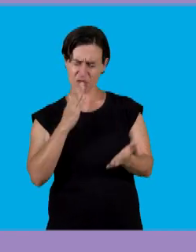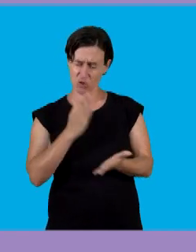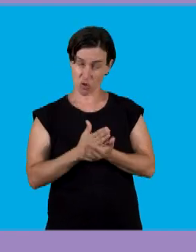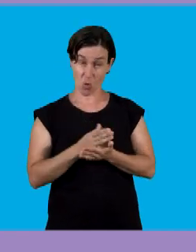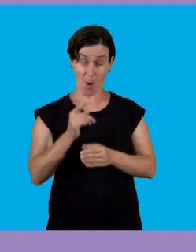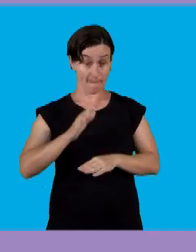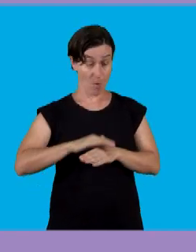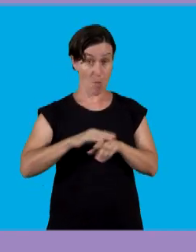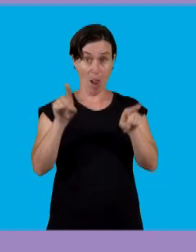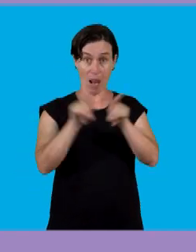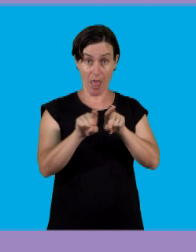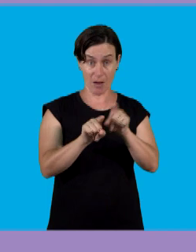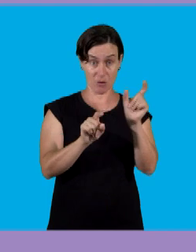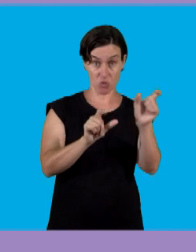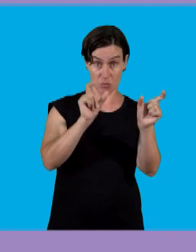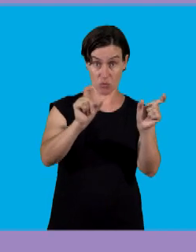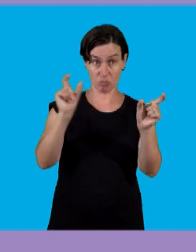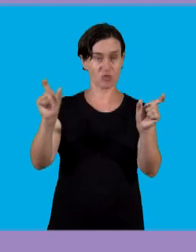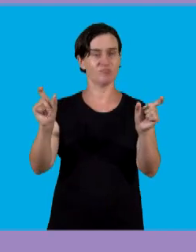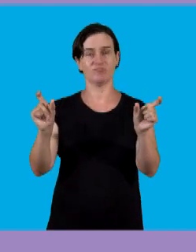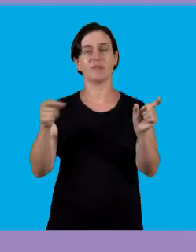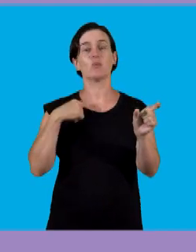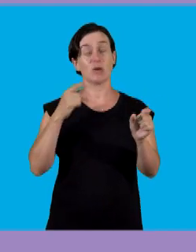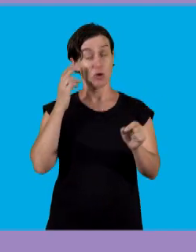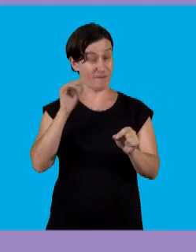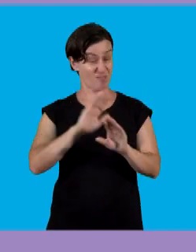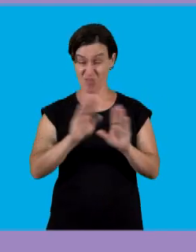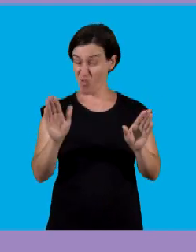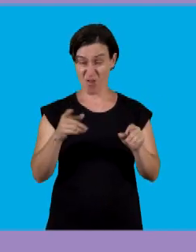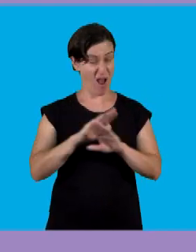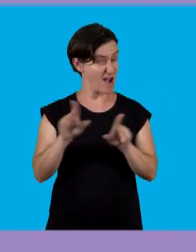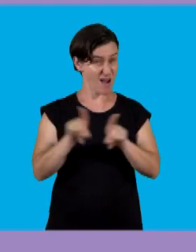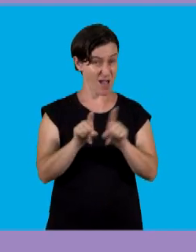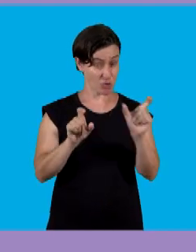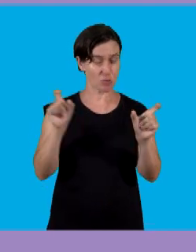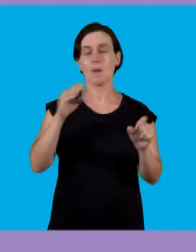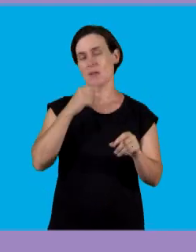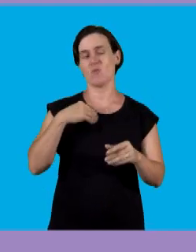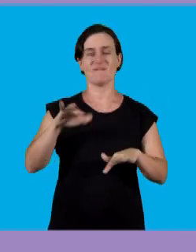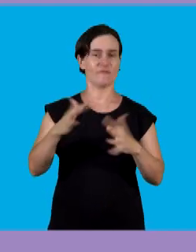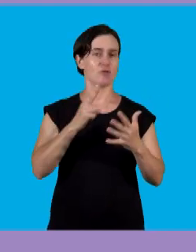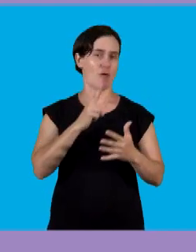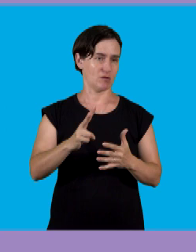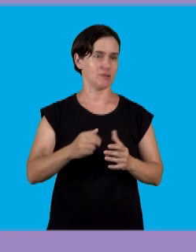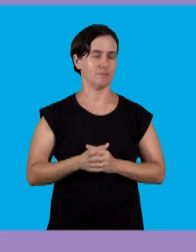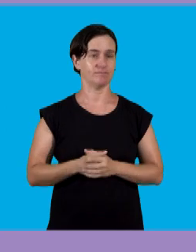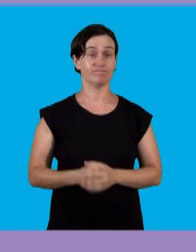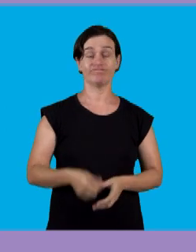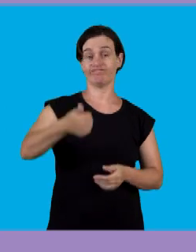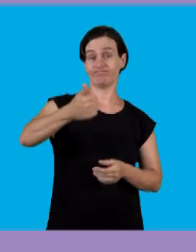are no like terms. That's how we know that we are finished. In the next one here, we